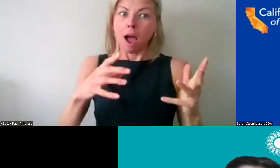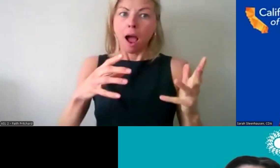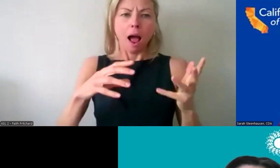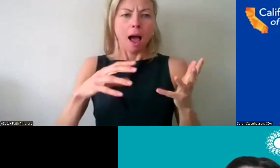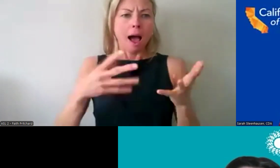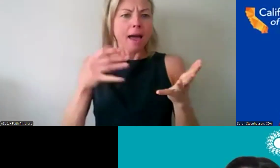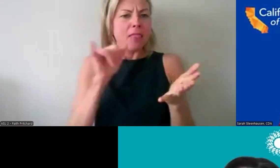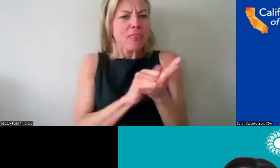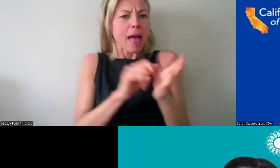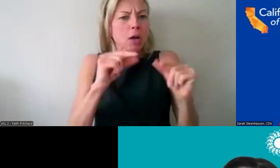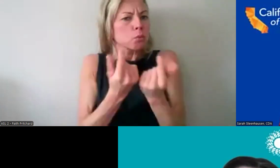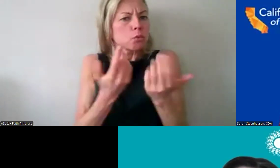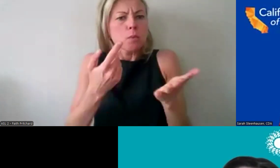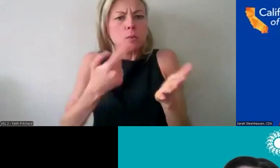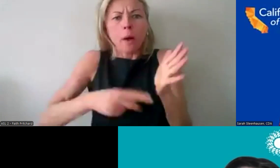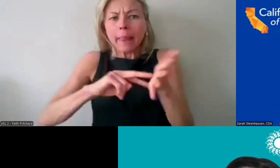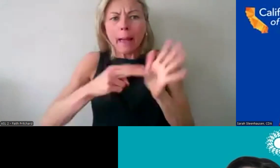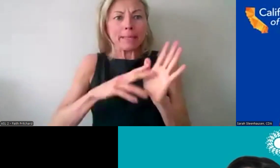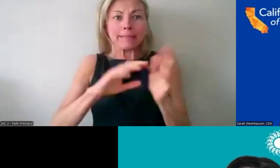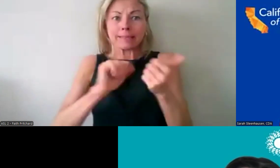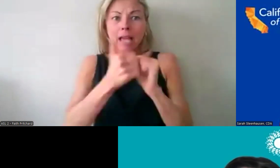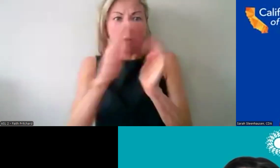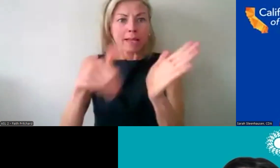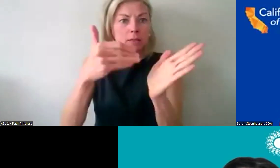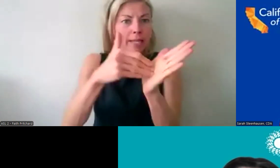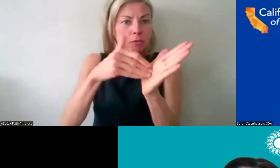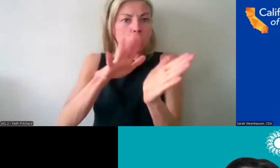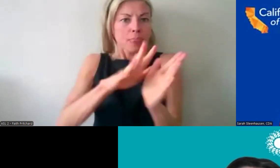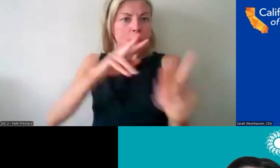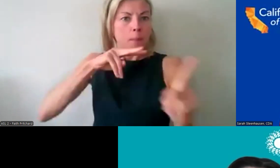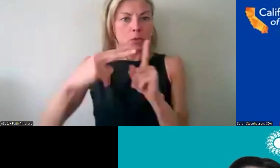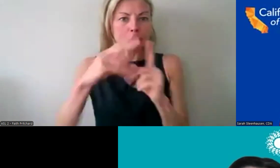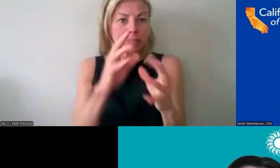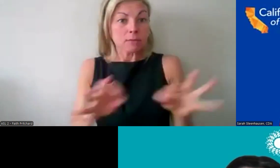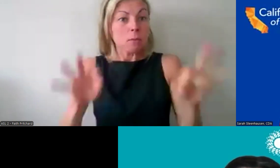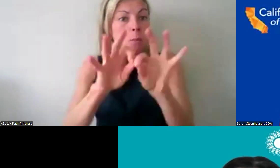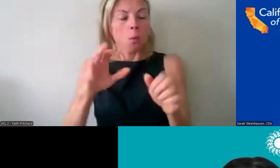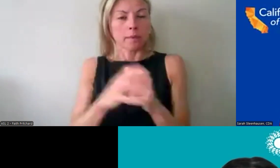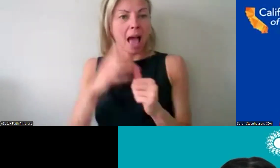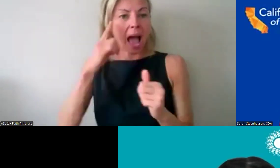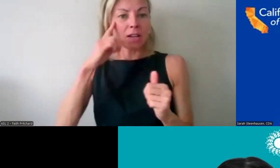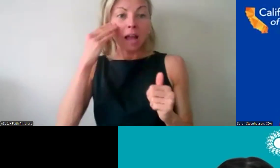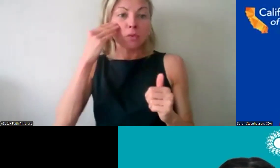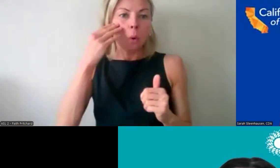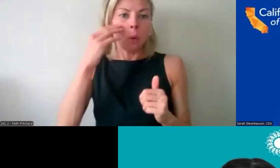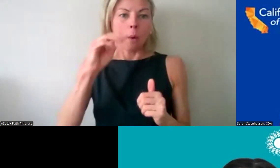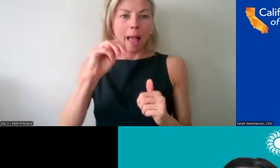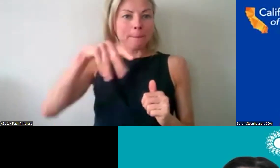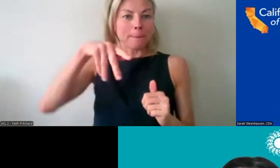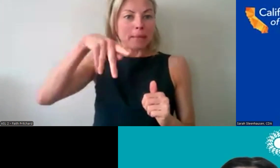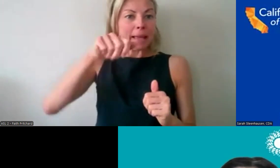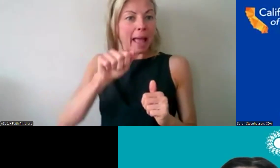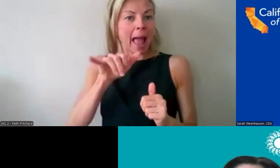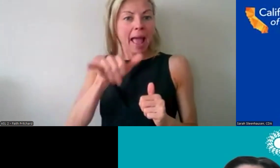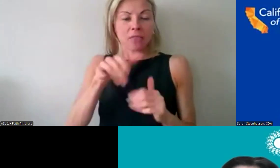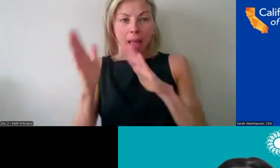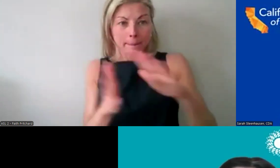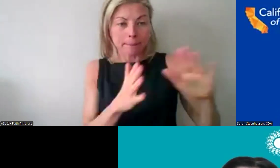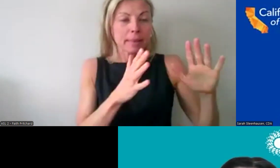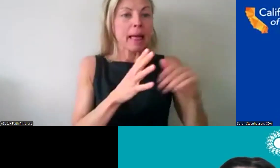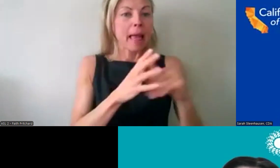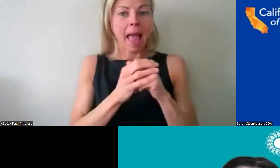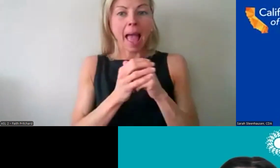and how central they are and their perspective is. And I know that, you know, the master plan is cross-agency, right? So I'm not sure